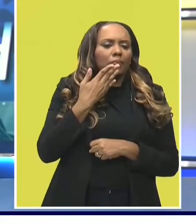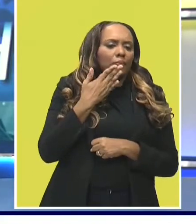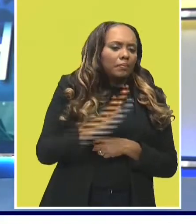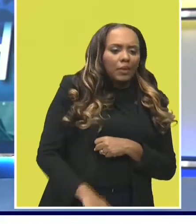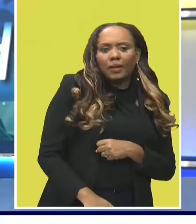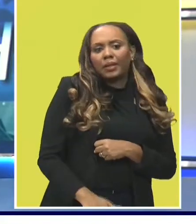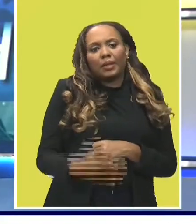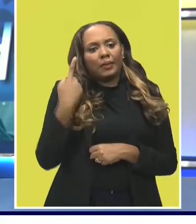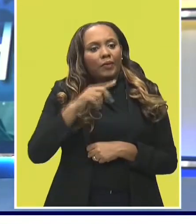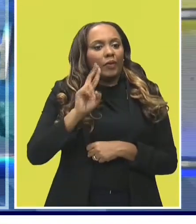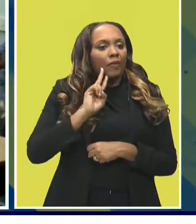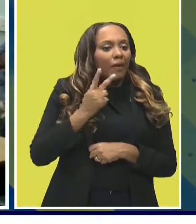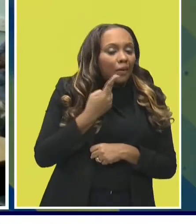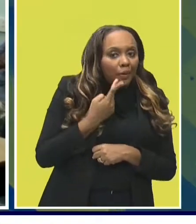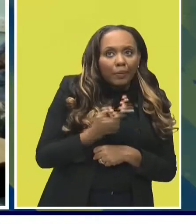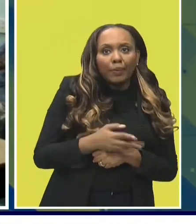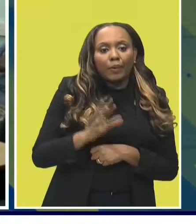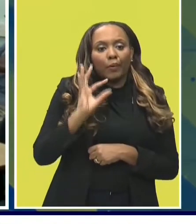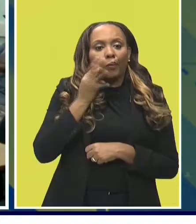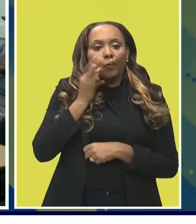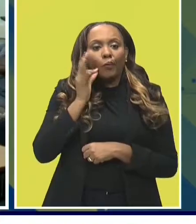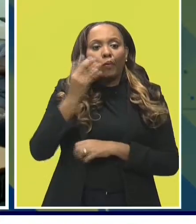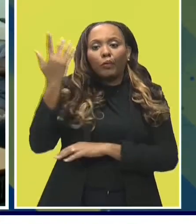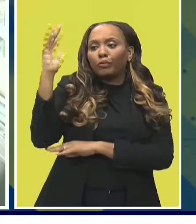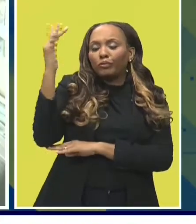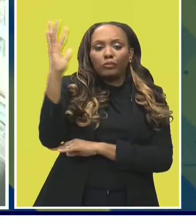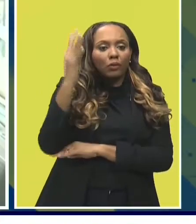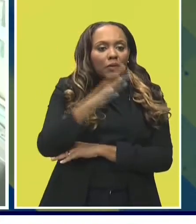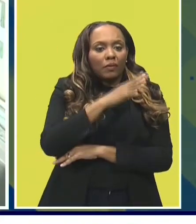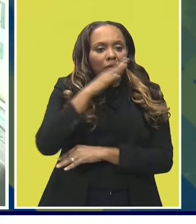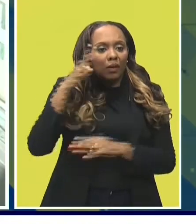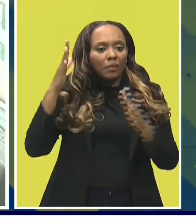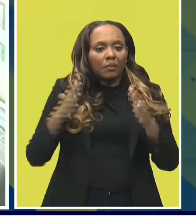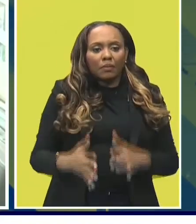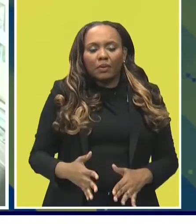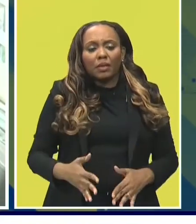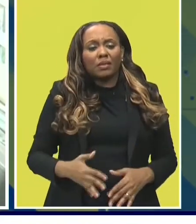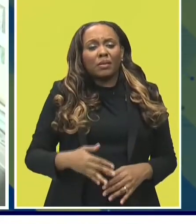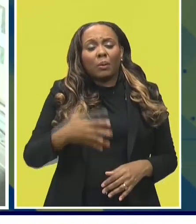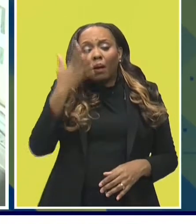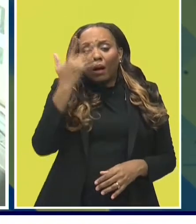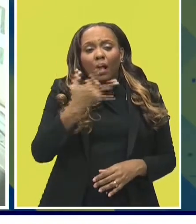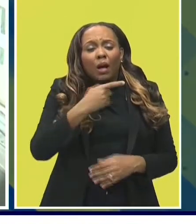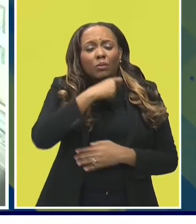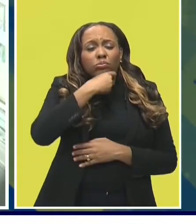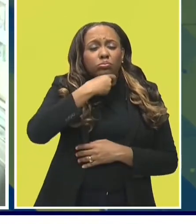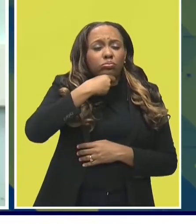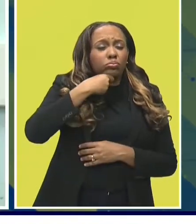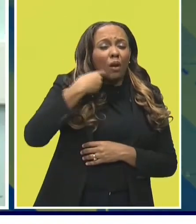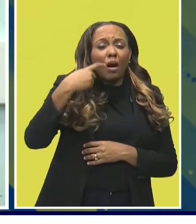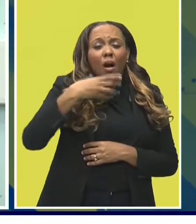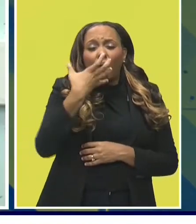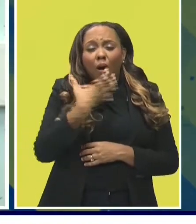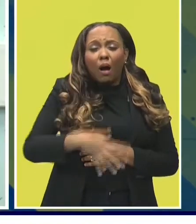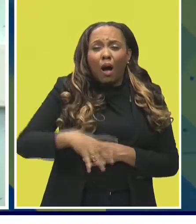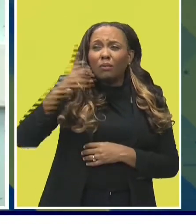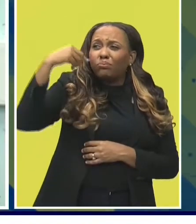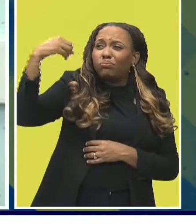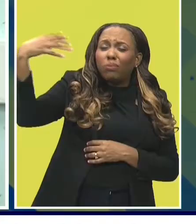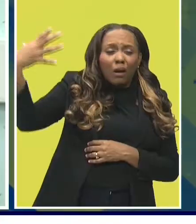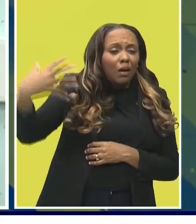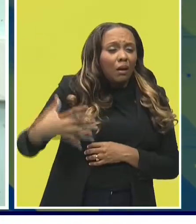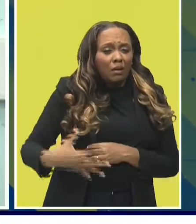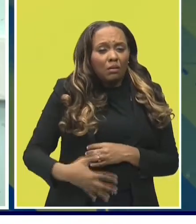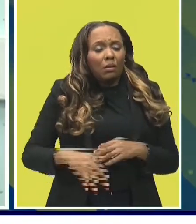2019 has been a very bad year for the vegetable and fruit tree farmers who have been battling severe drought conditions. He's hoping government and